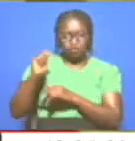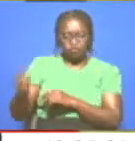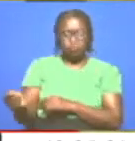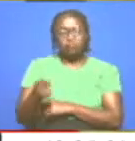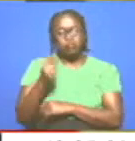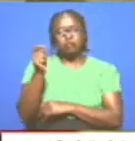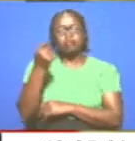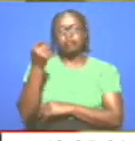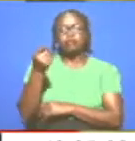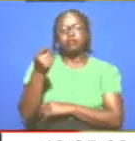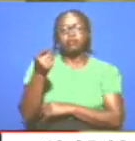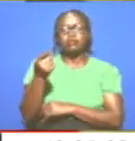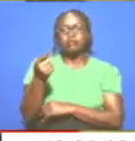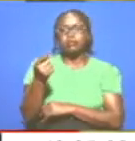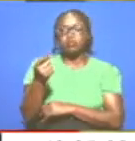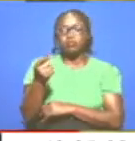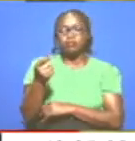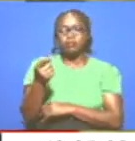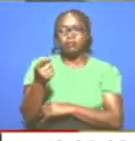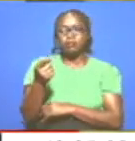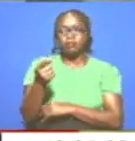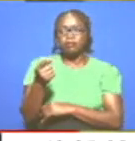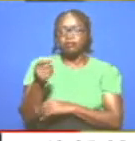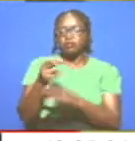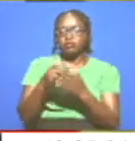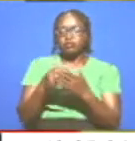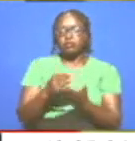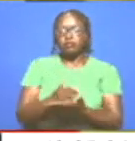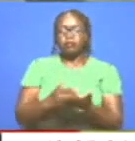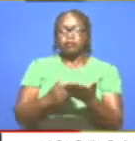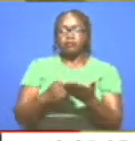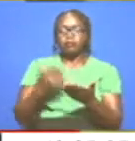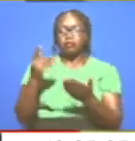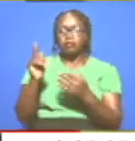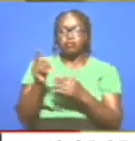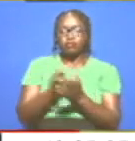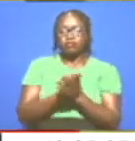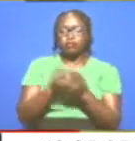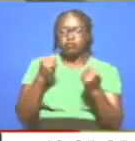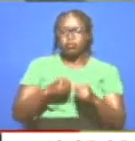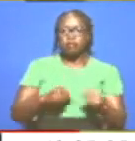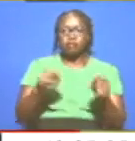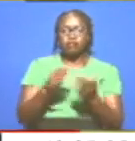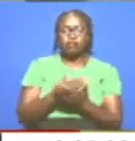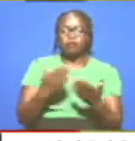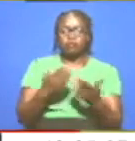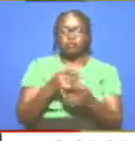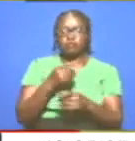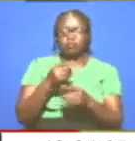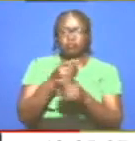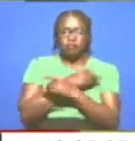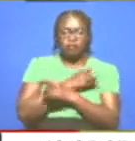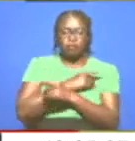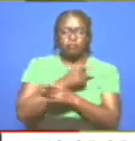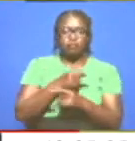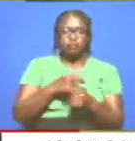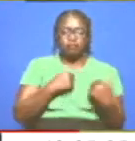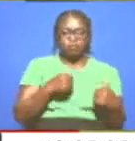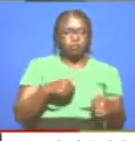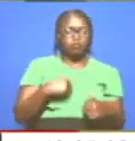think speaking on behalf of the chair on that, and that is something which I've got very dear in my heart, on